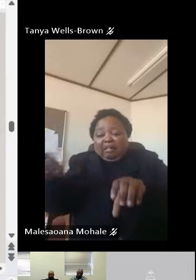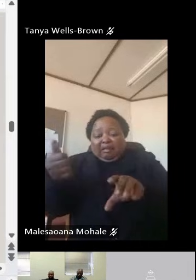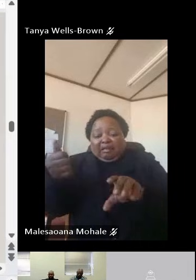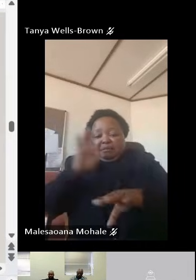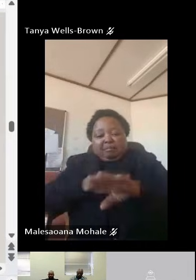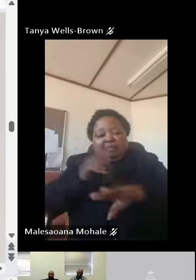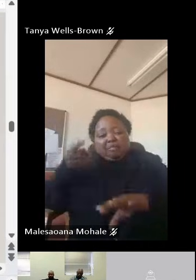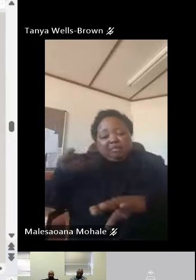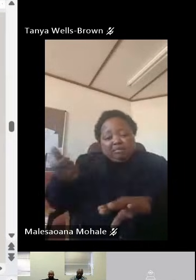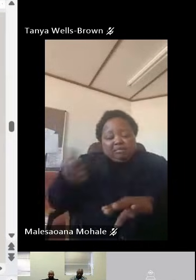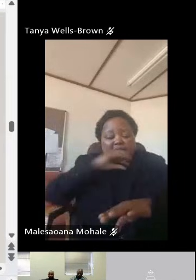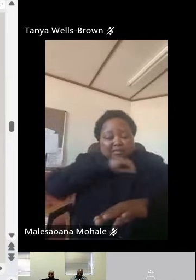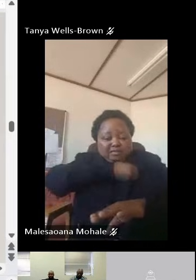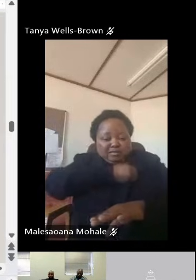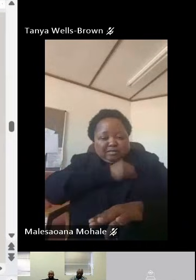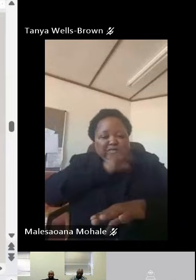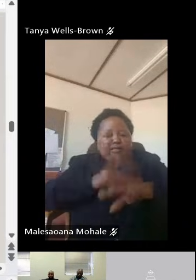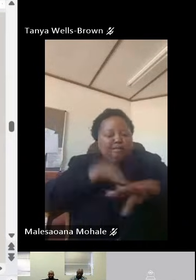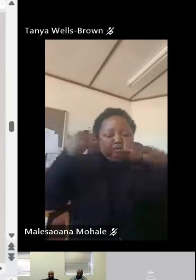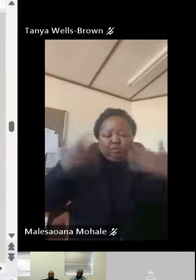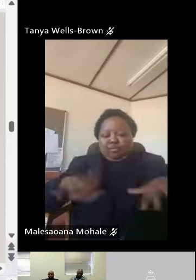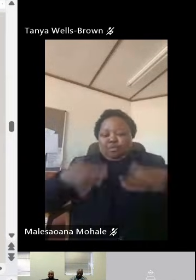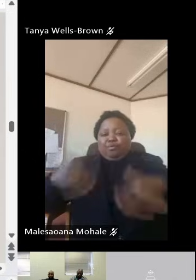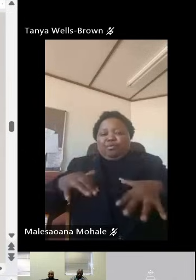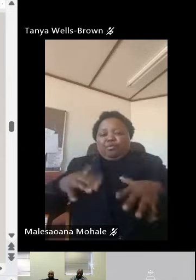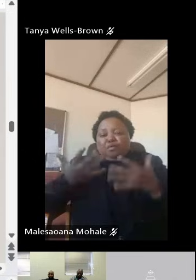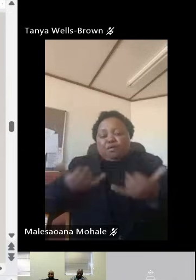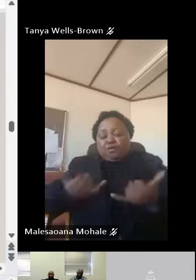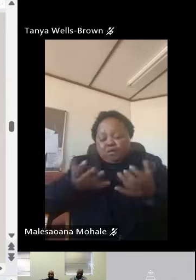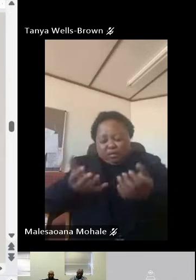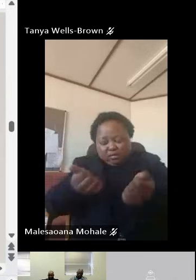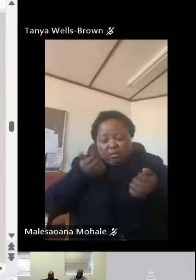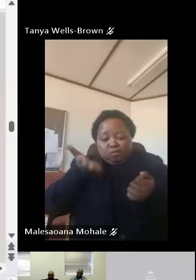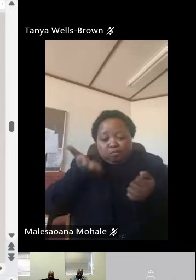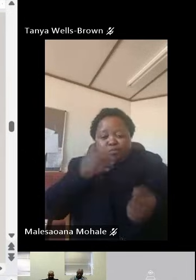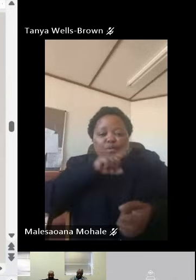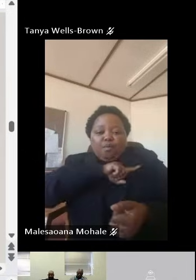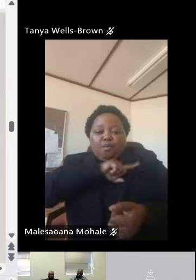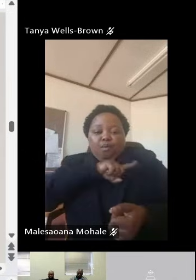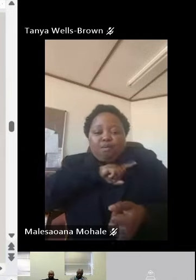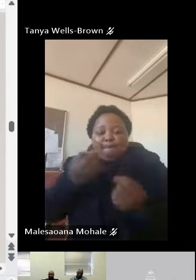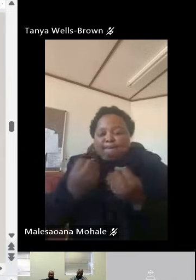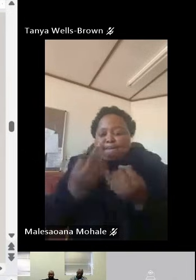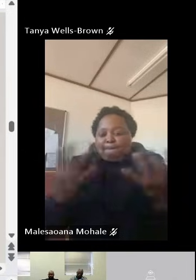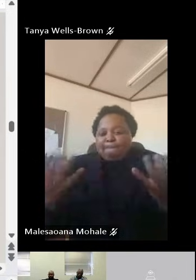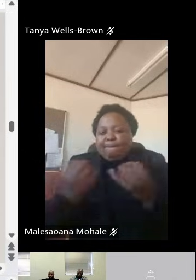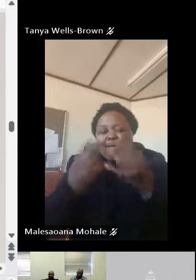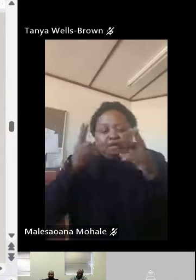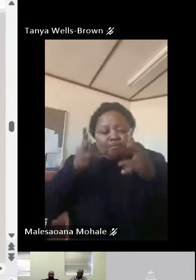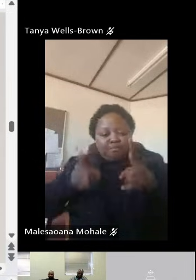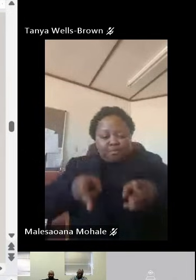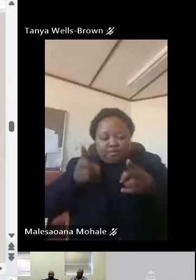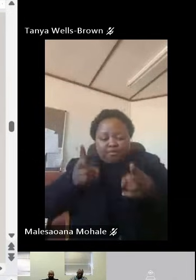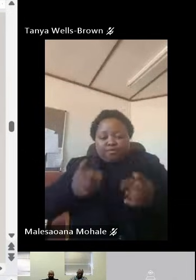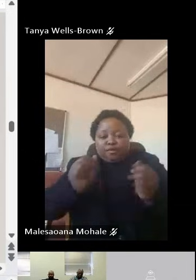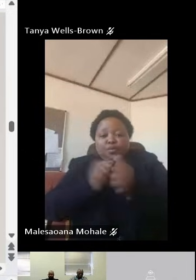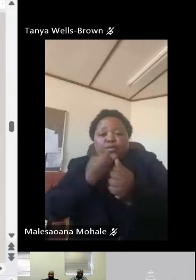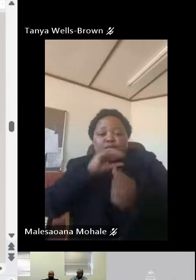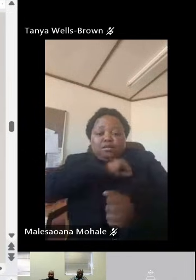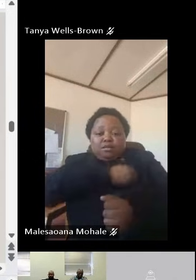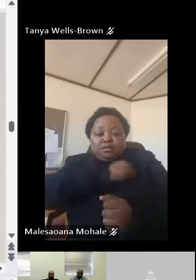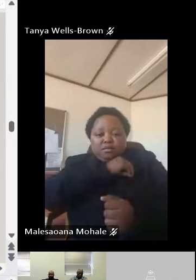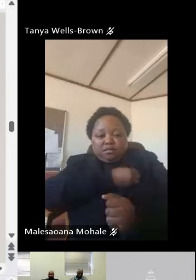And this is the case because for many people with disabilities, the issue